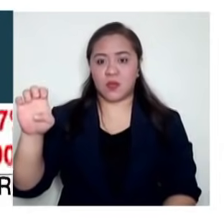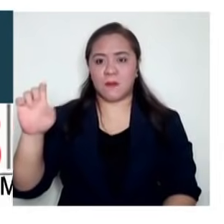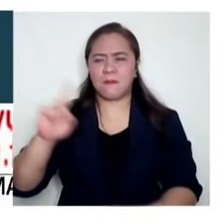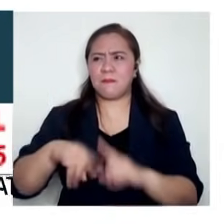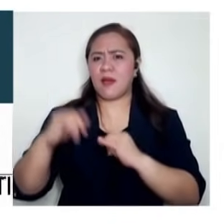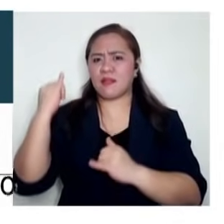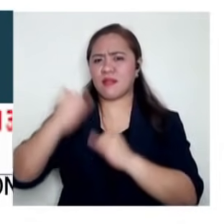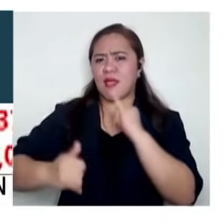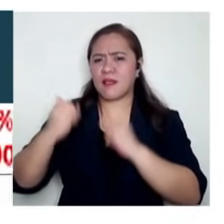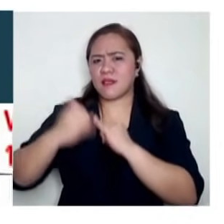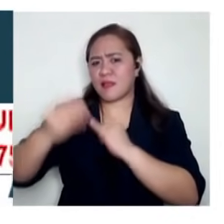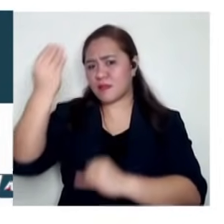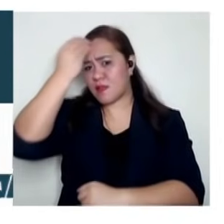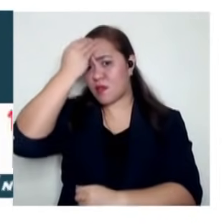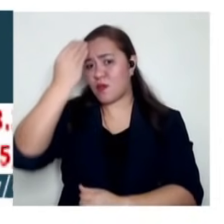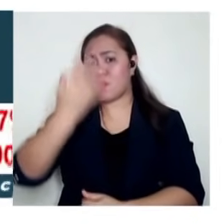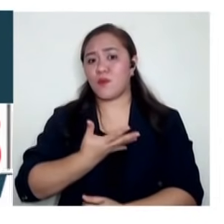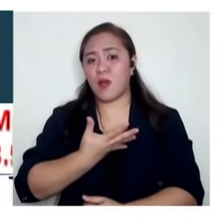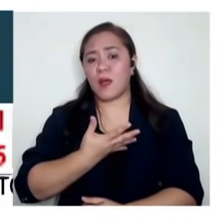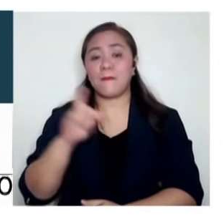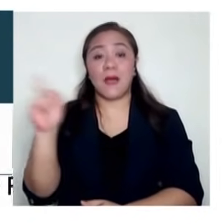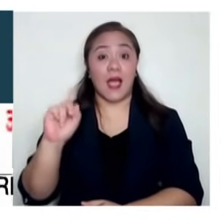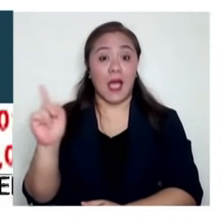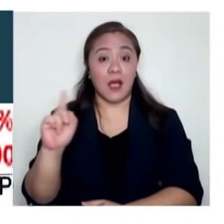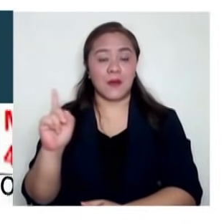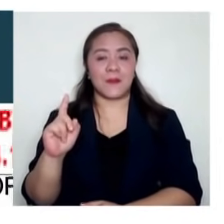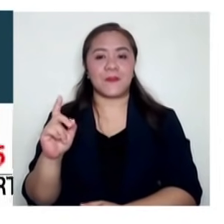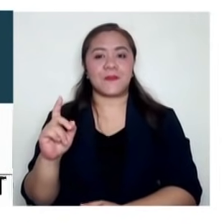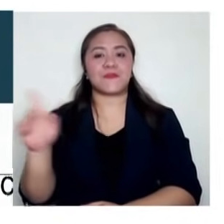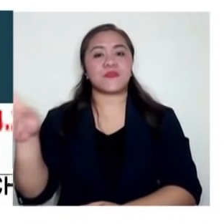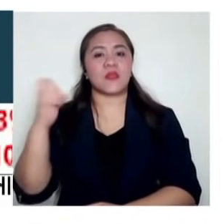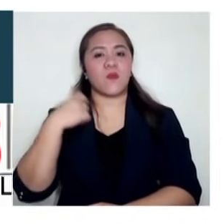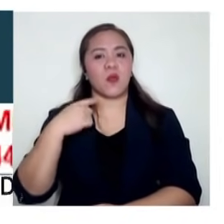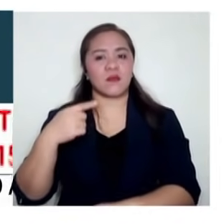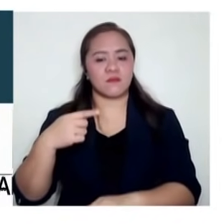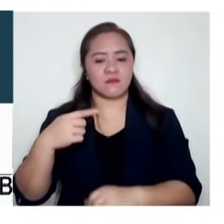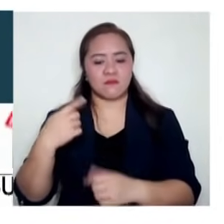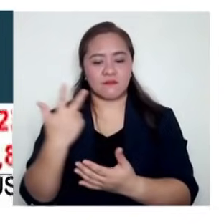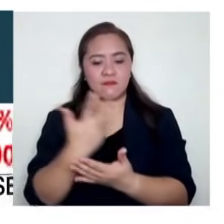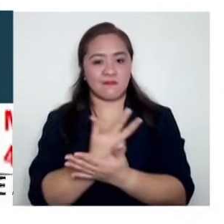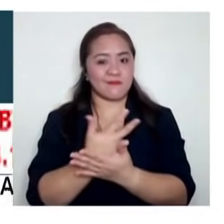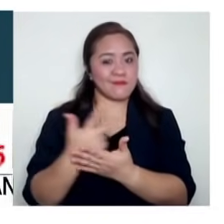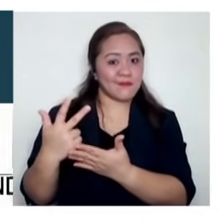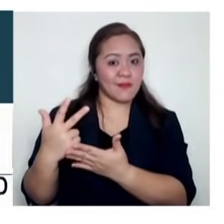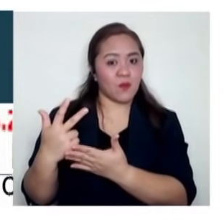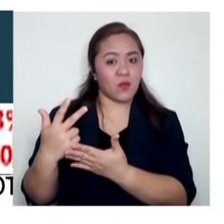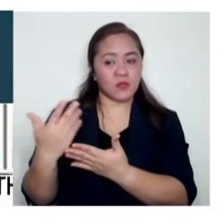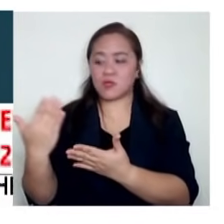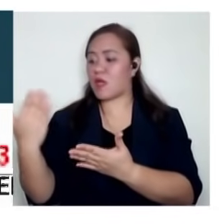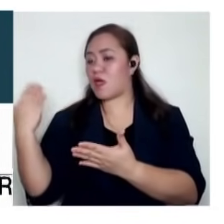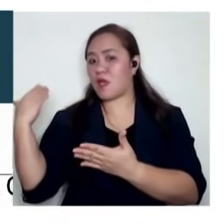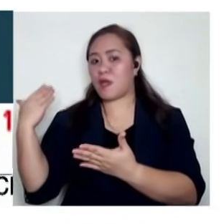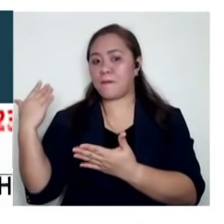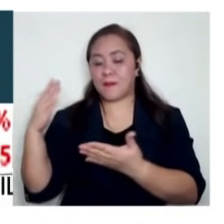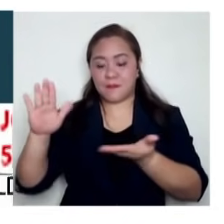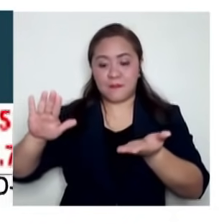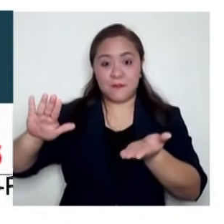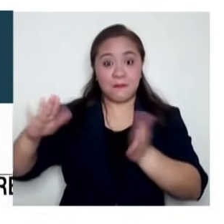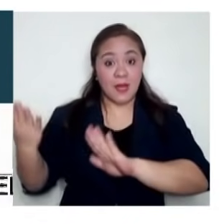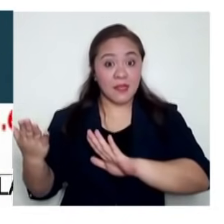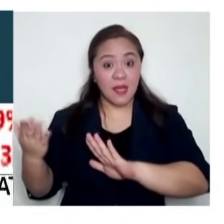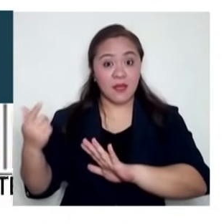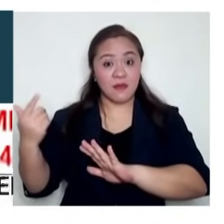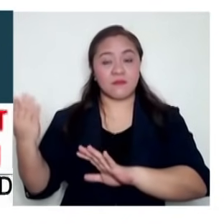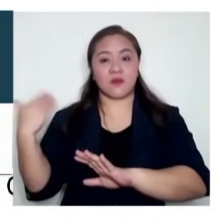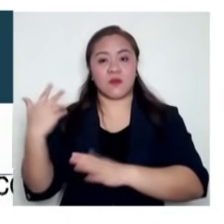informed. In fact, the claim is that he was informed 3 weeks after the carrier's death. This is the